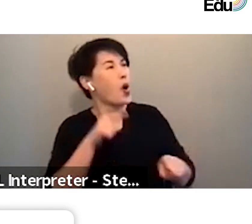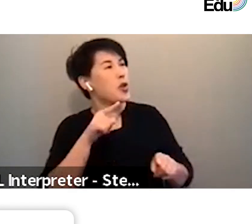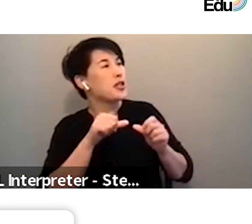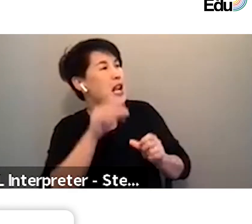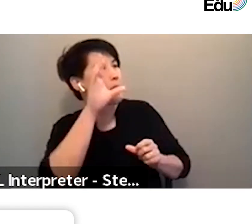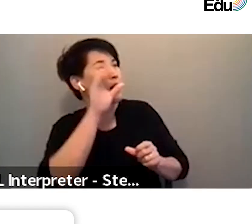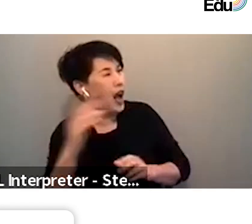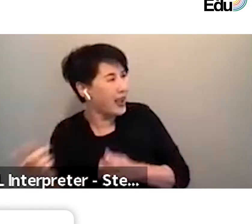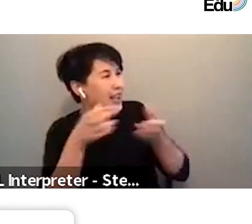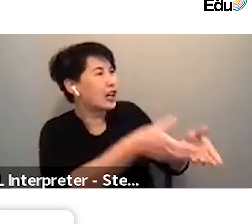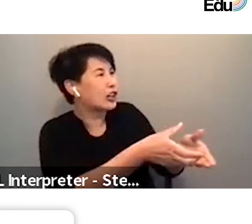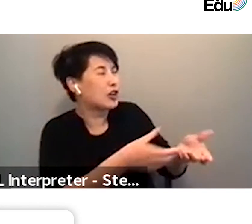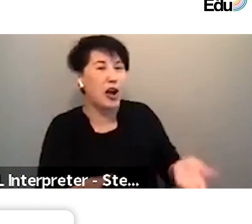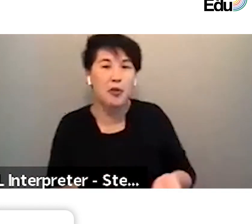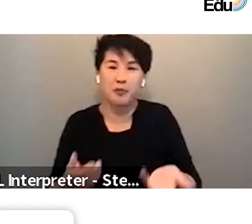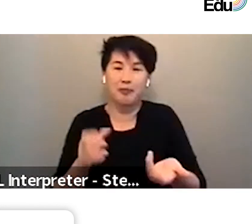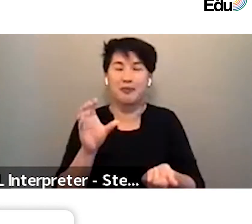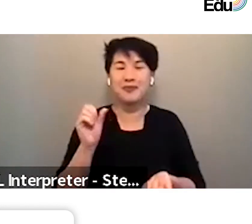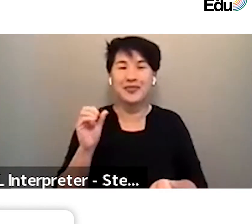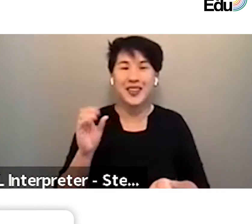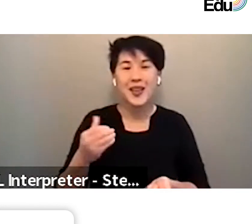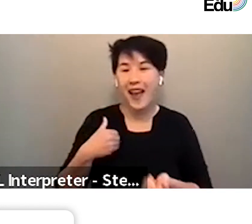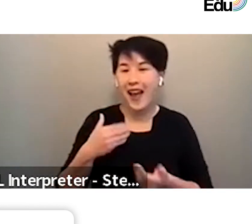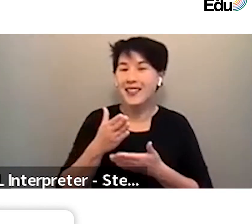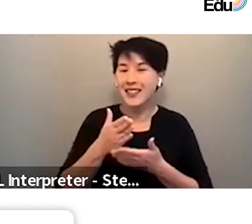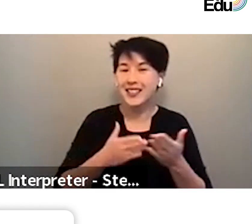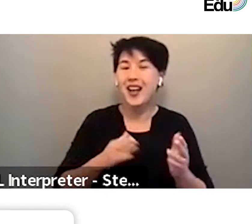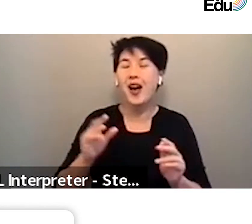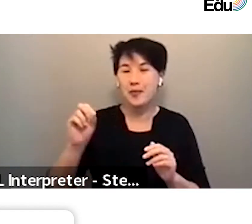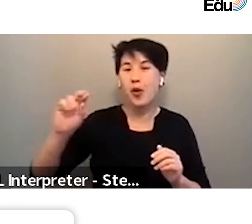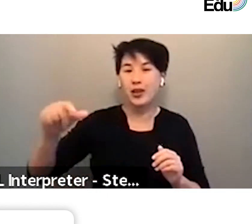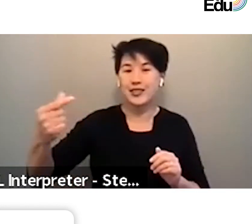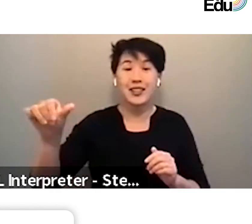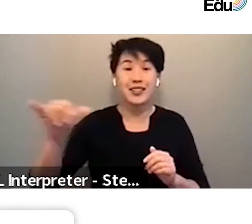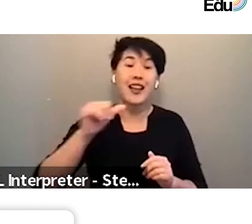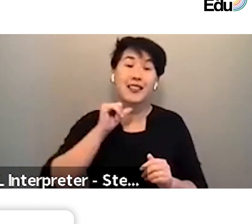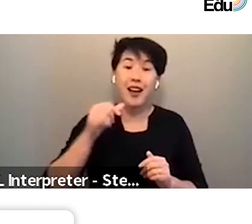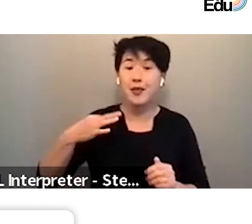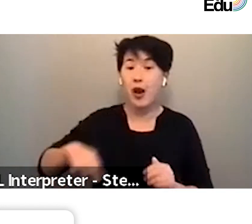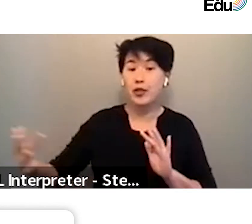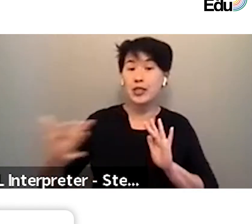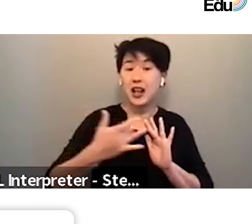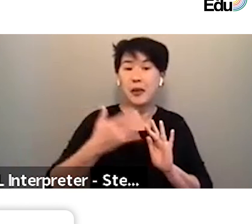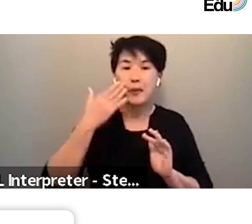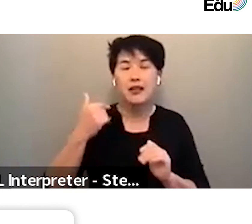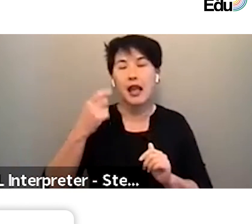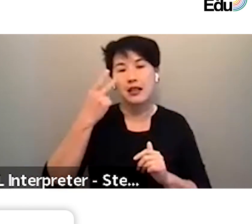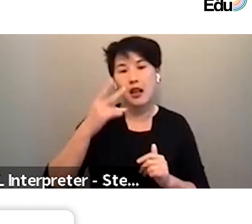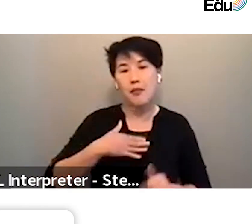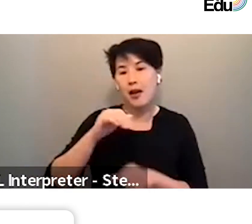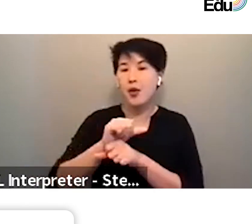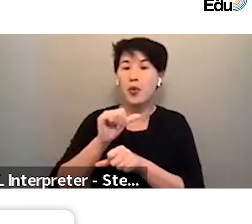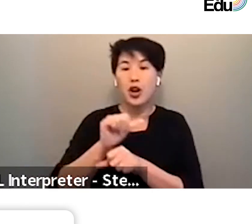you go. So I had a few organizations like nonprofits reach out to me just because they saw the work that I was